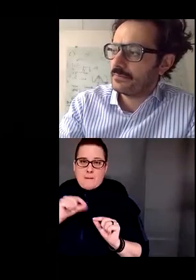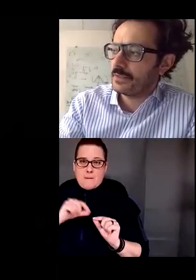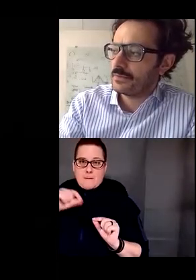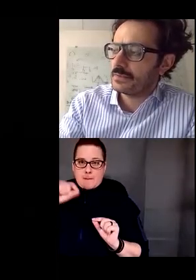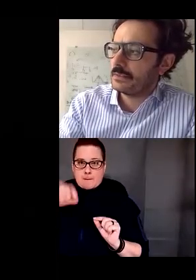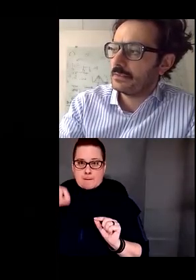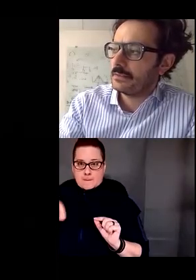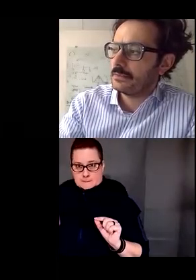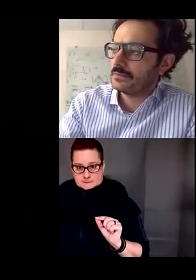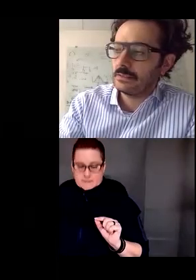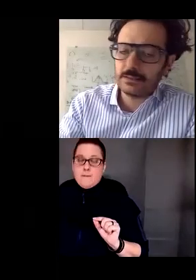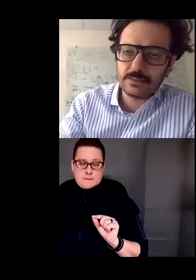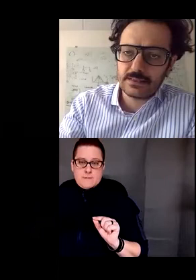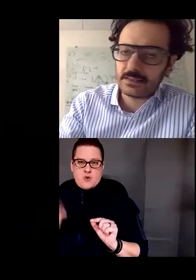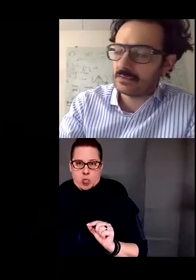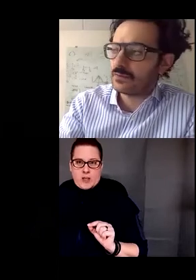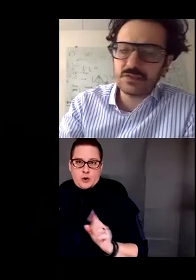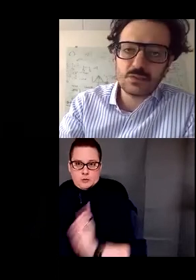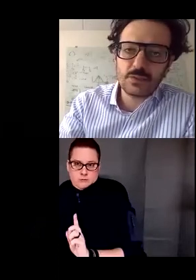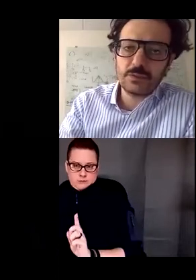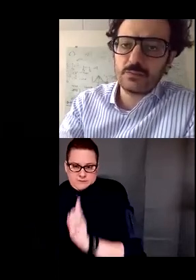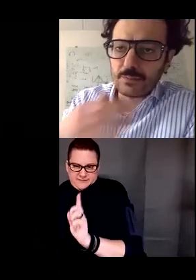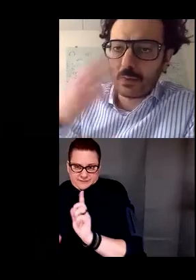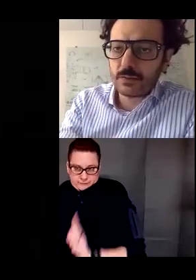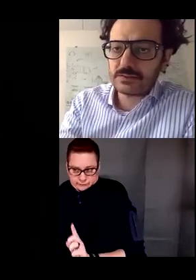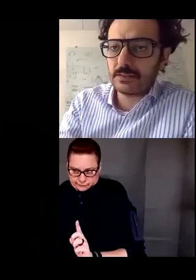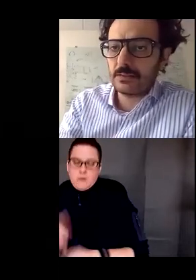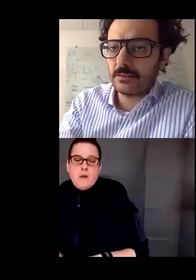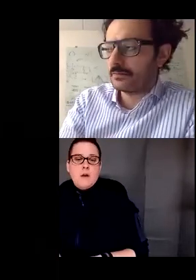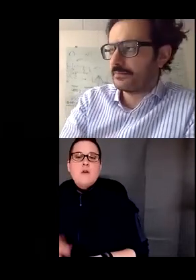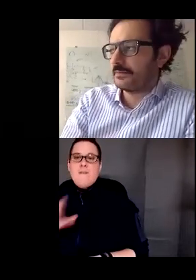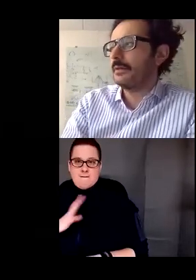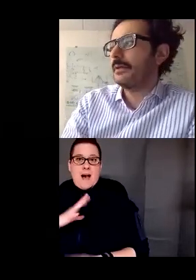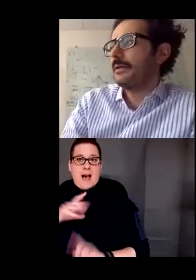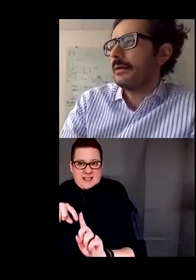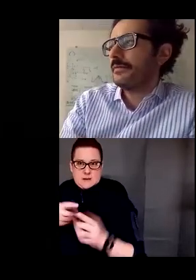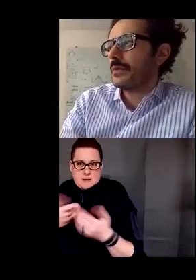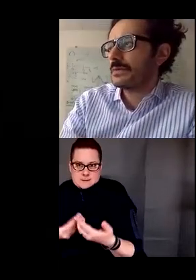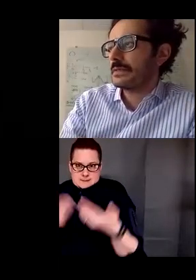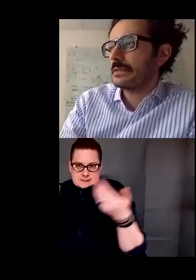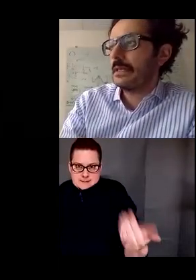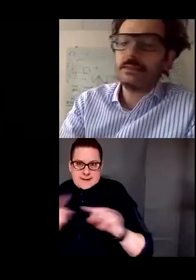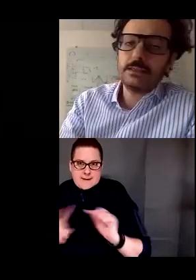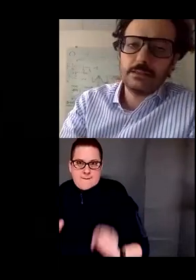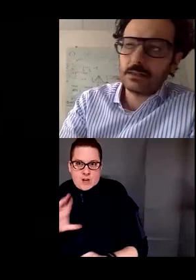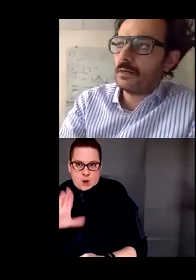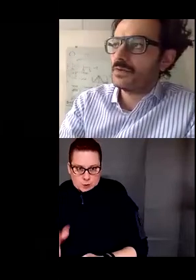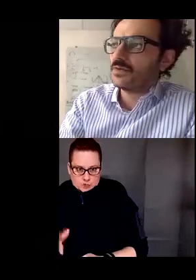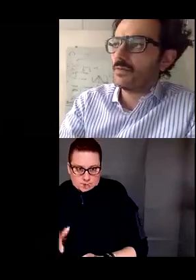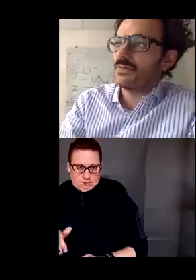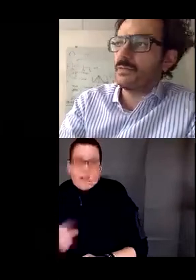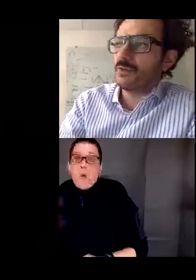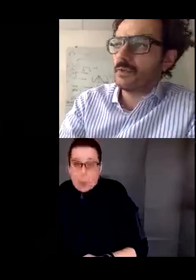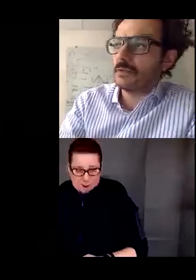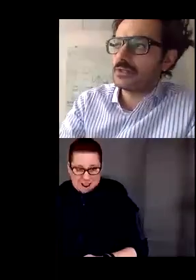faster frequency that you see in zigzag. So this is what we did. We broke the signal into different frequencies in the accumbens